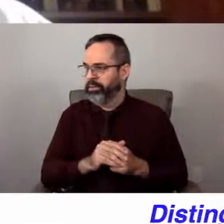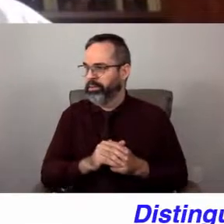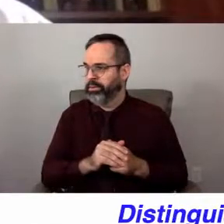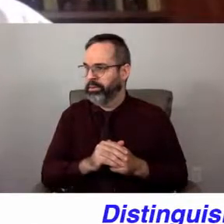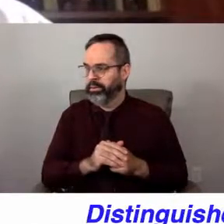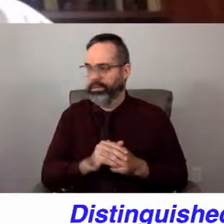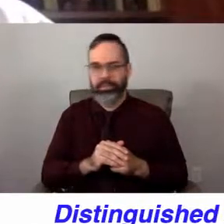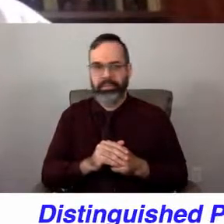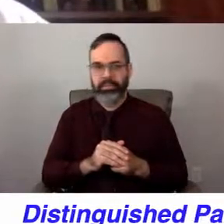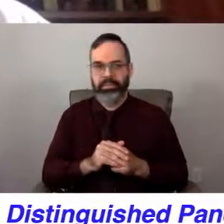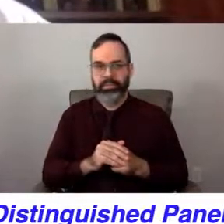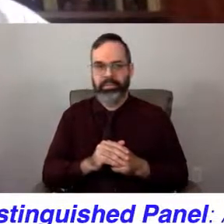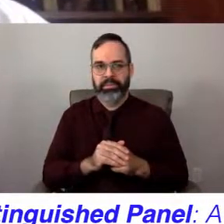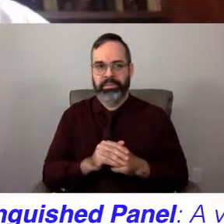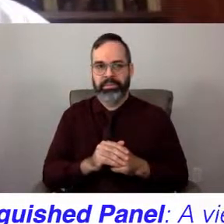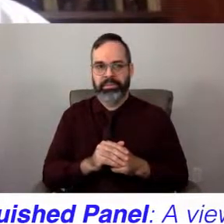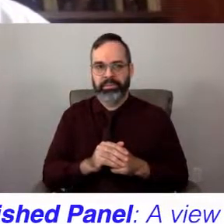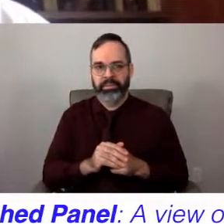Marianyoly.